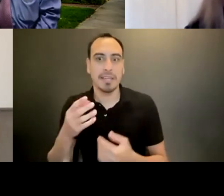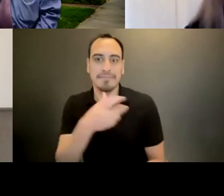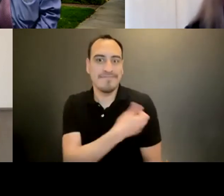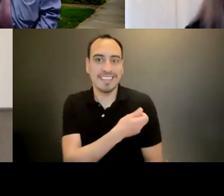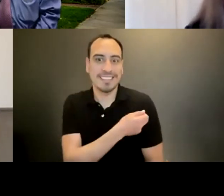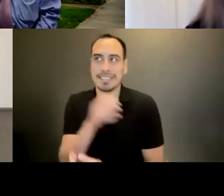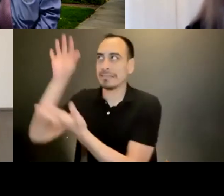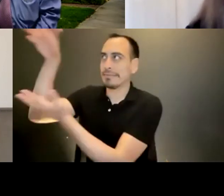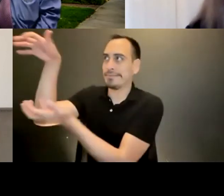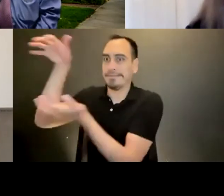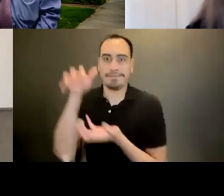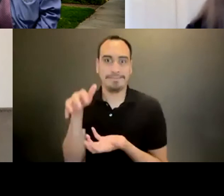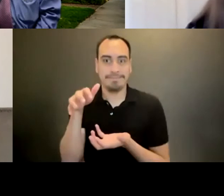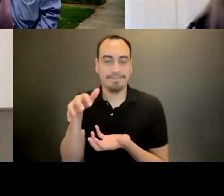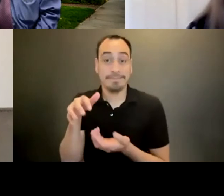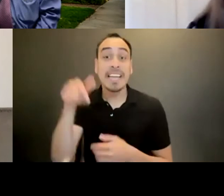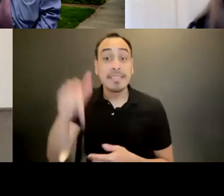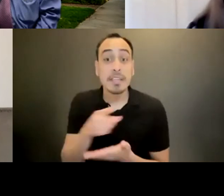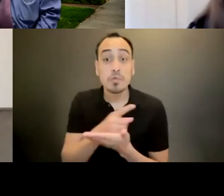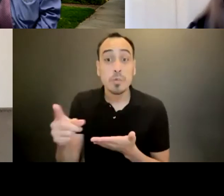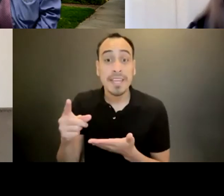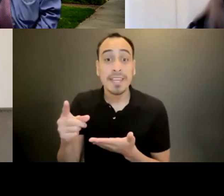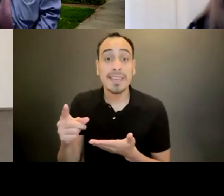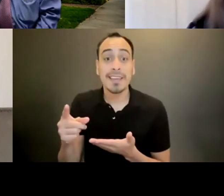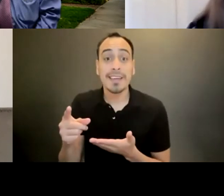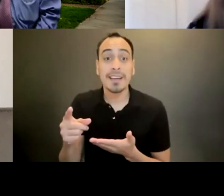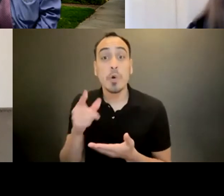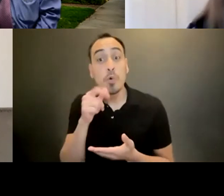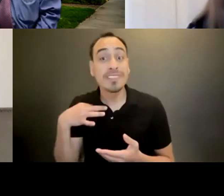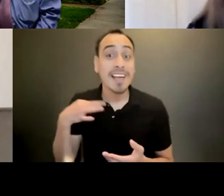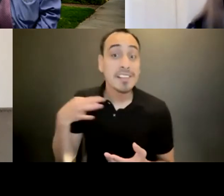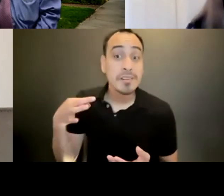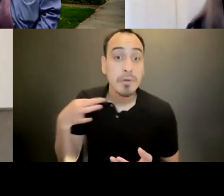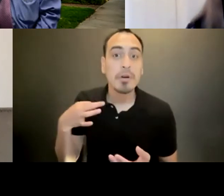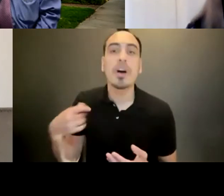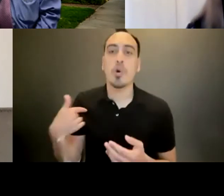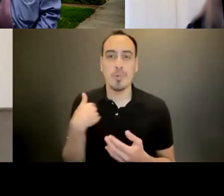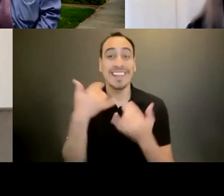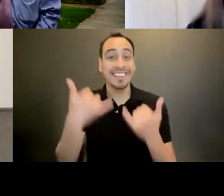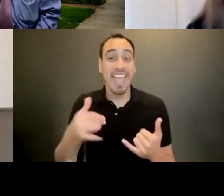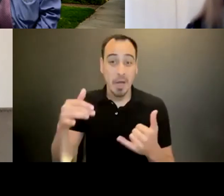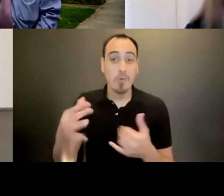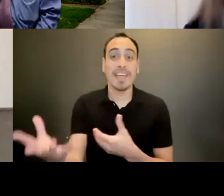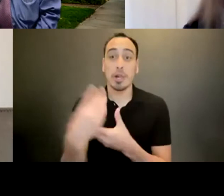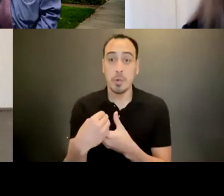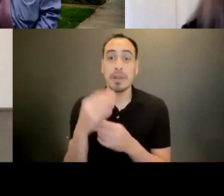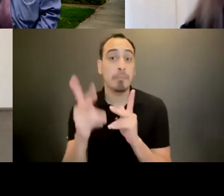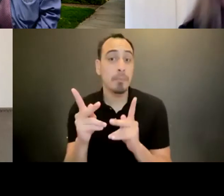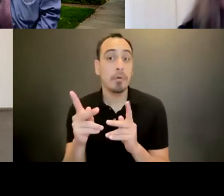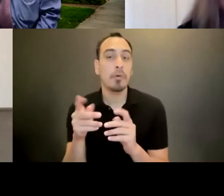week the eligibility was expanded to include people with